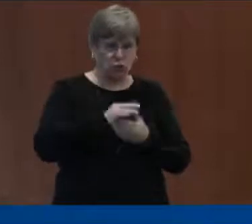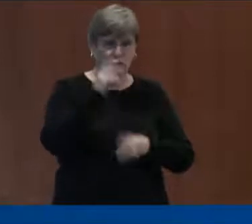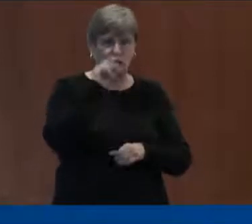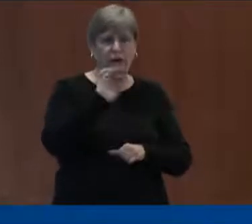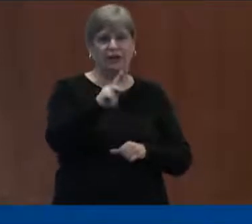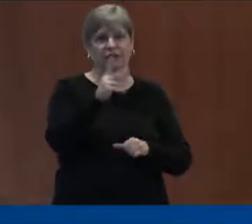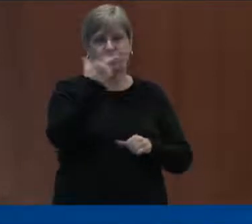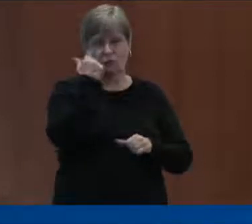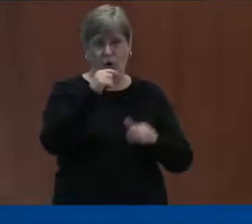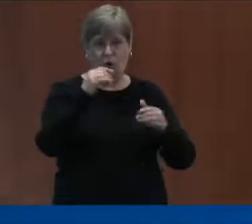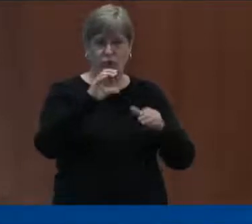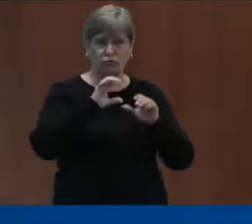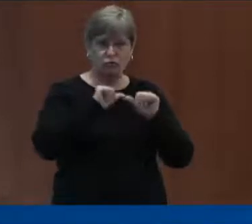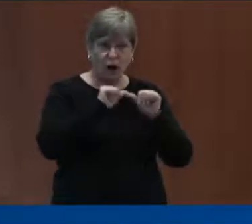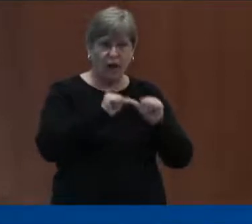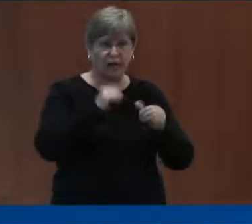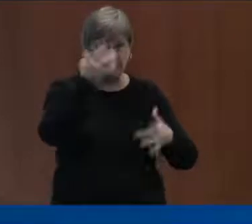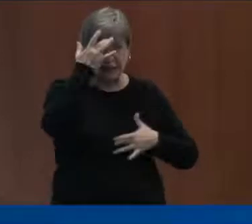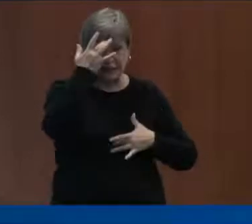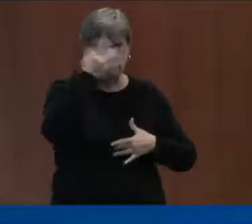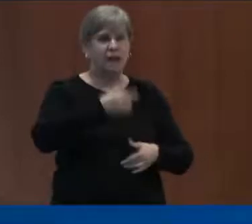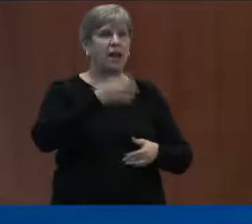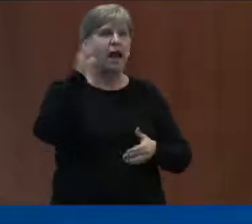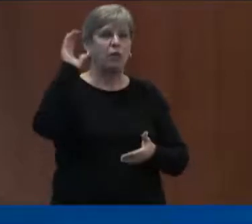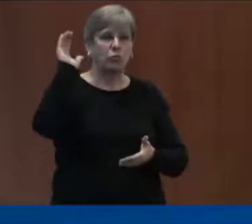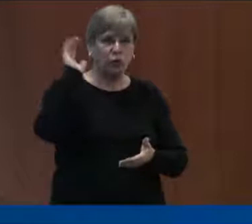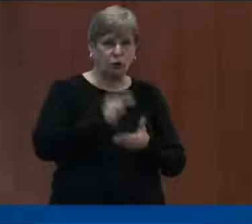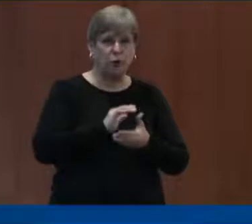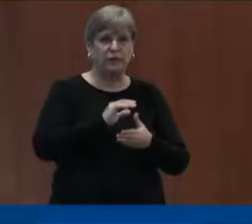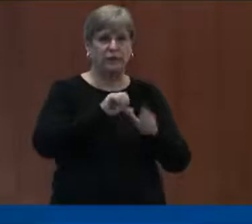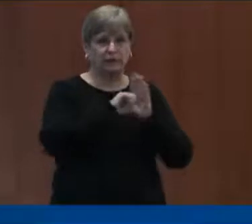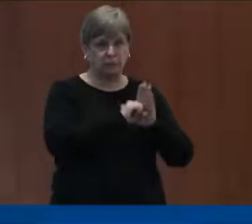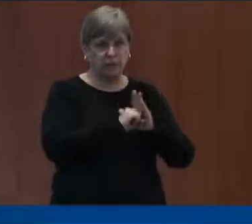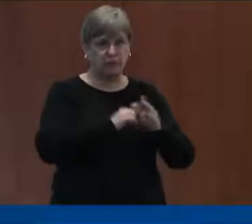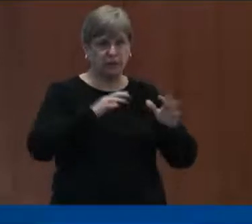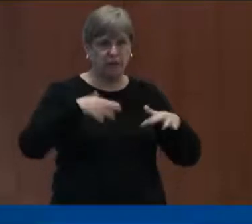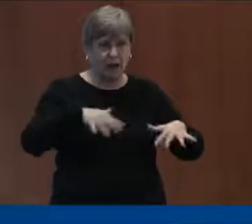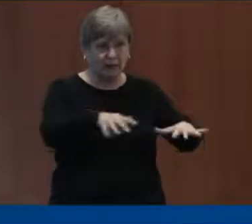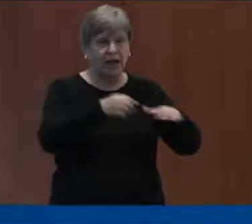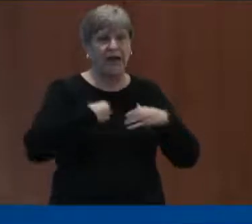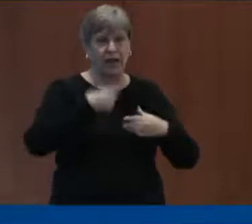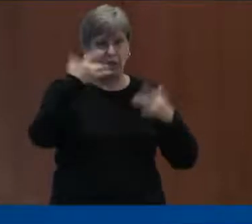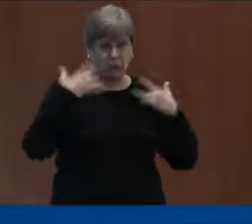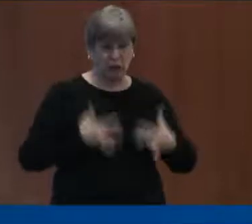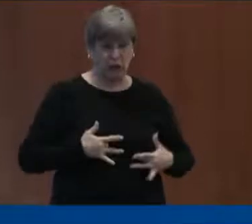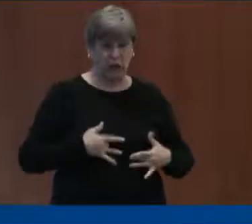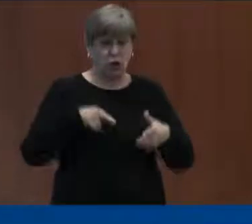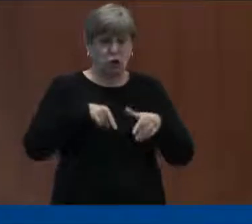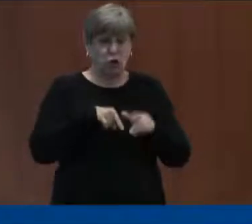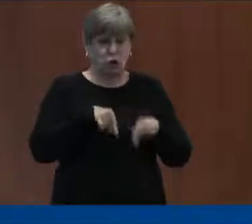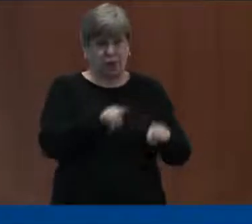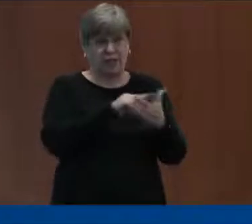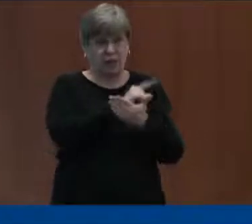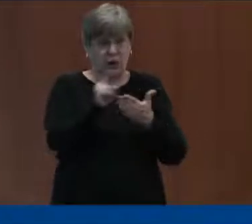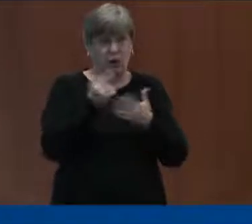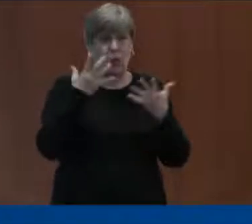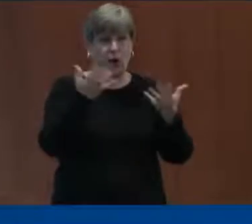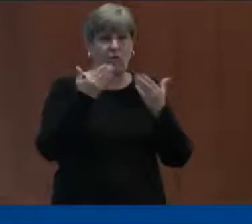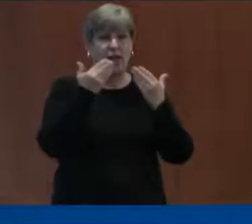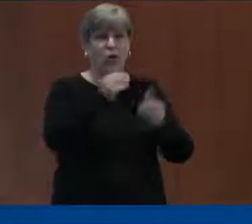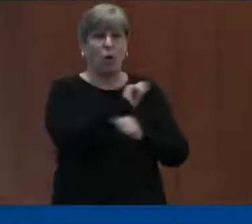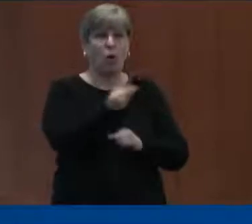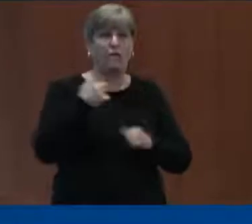ease symptoms of anxiety and depression. During National PE and Sports Week, we'd like to thank all of our physical